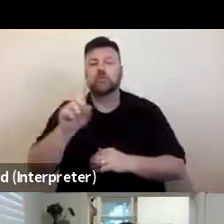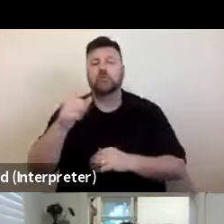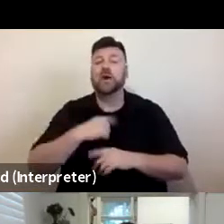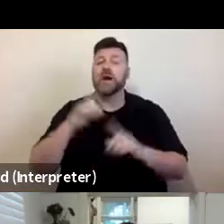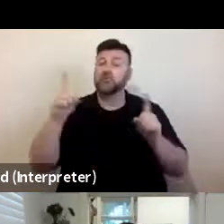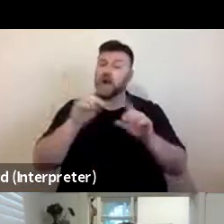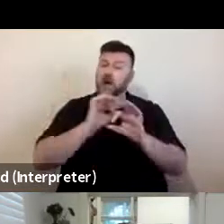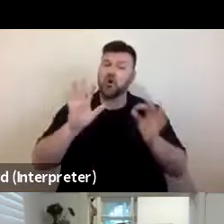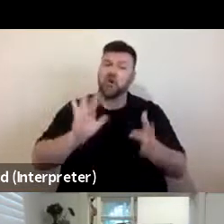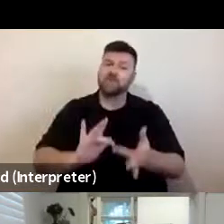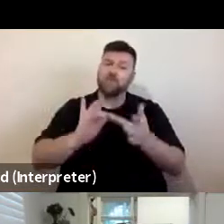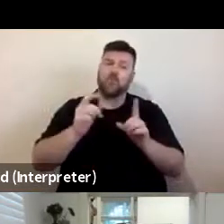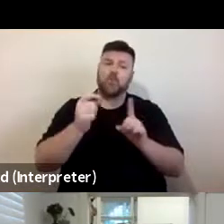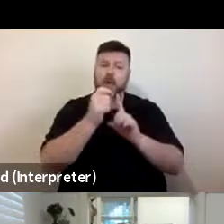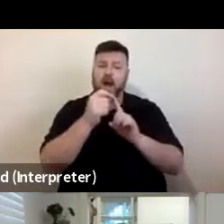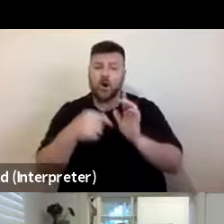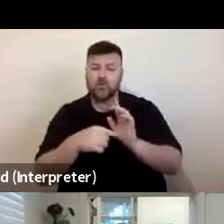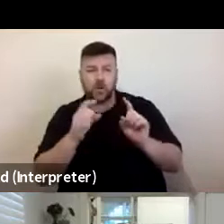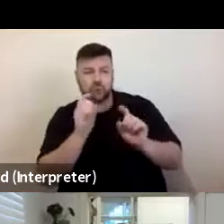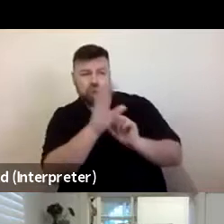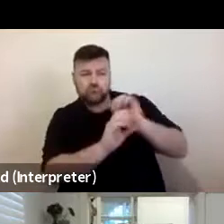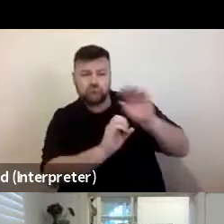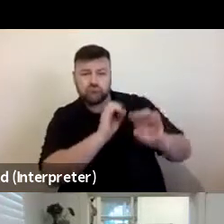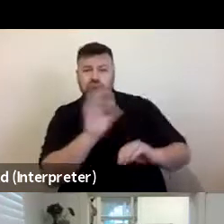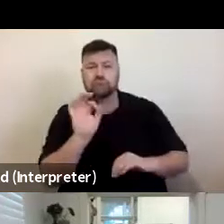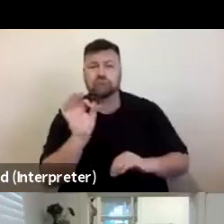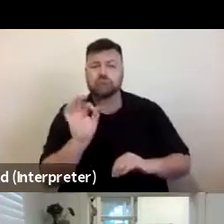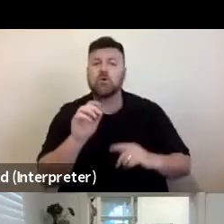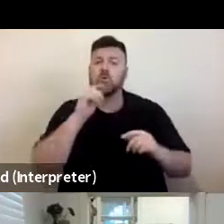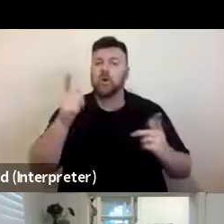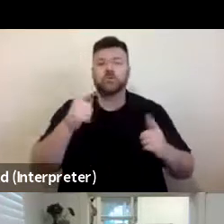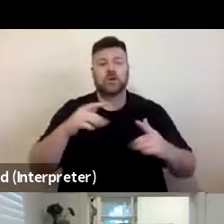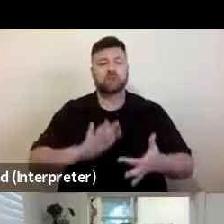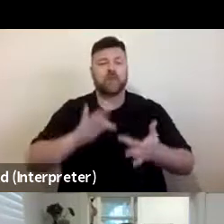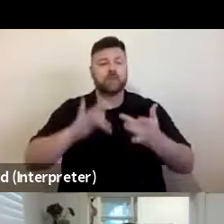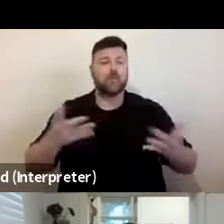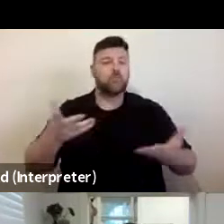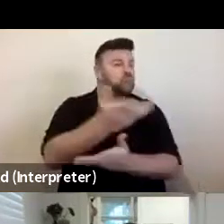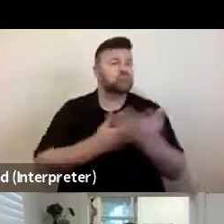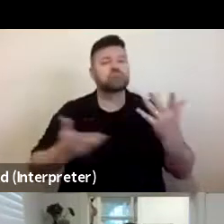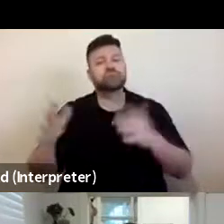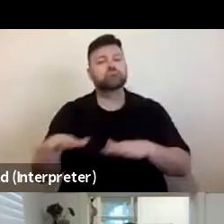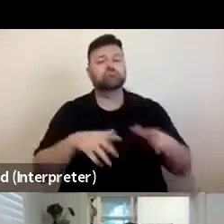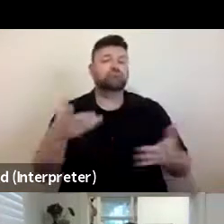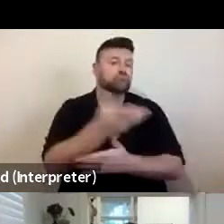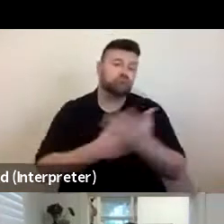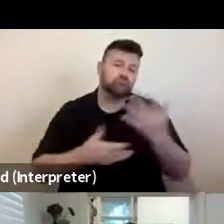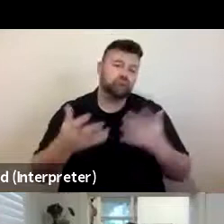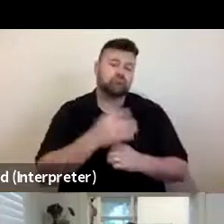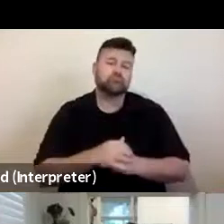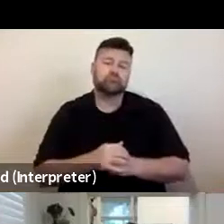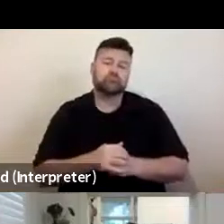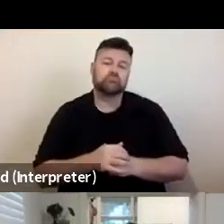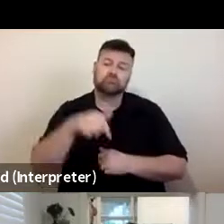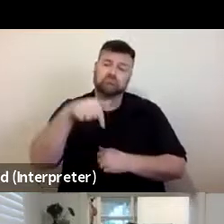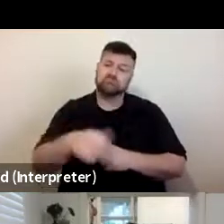join the conversation at any time. We have closed captions available through Zoom by clicking on the